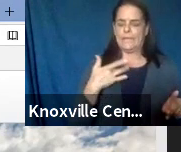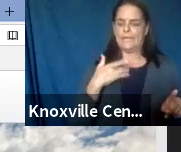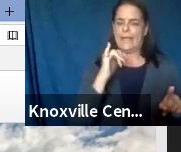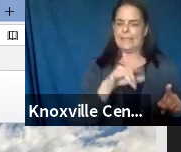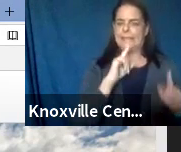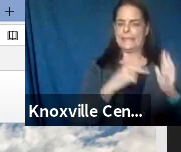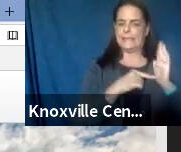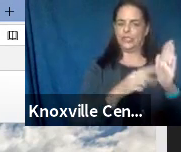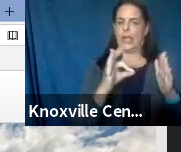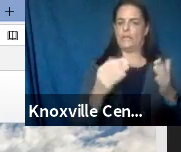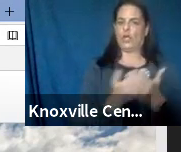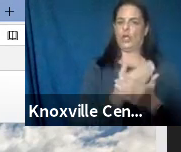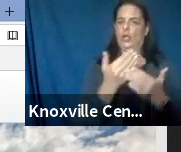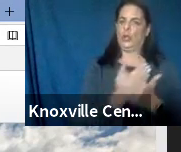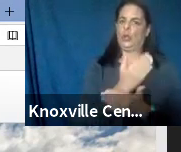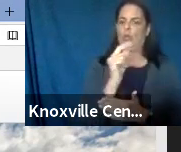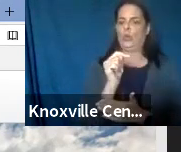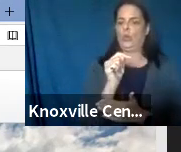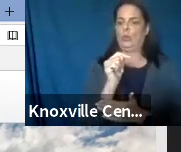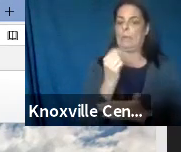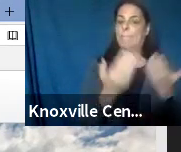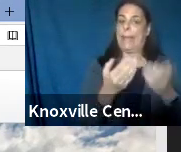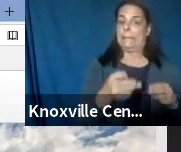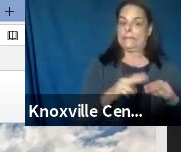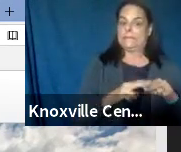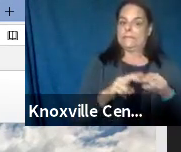a beginning trend upward for Knox County.